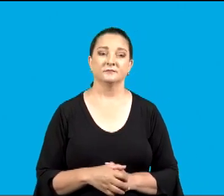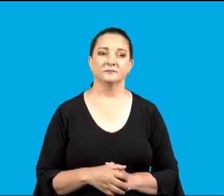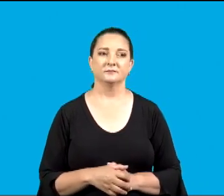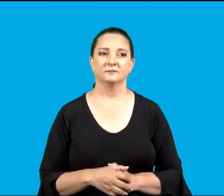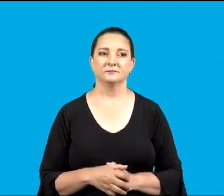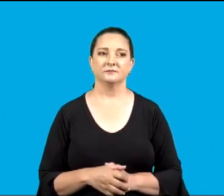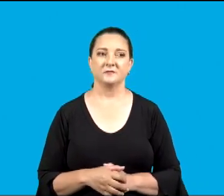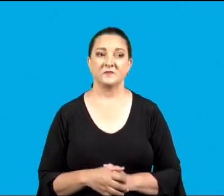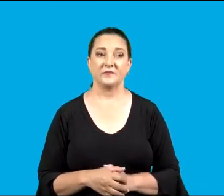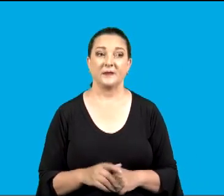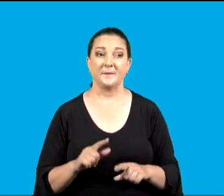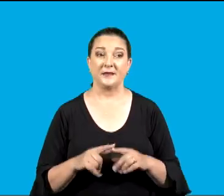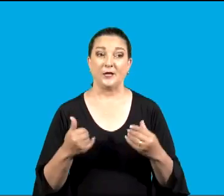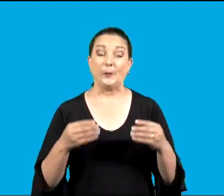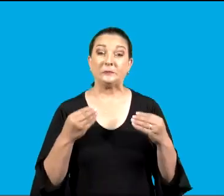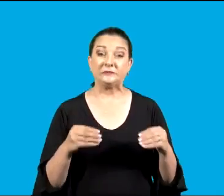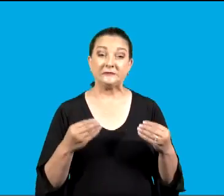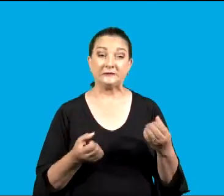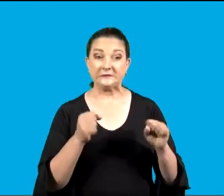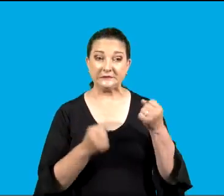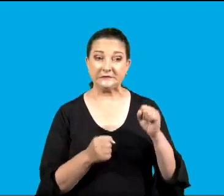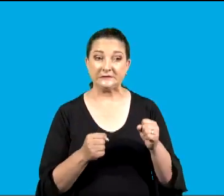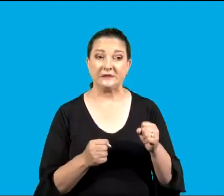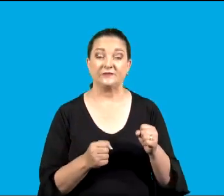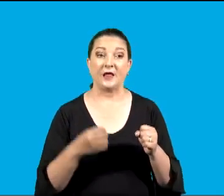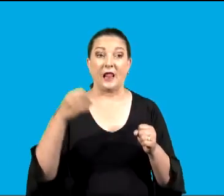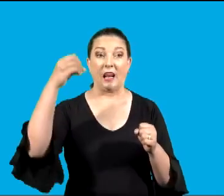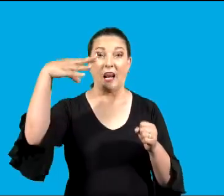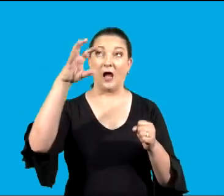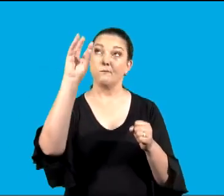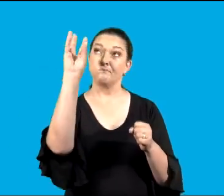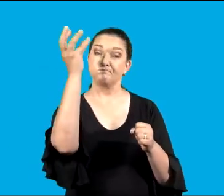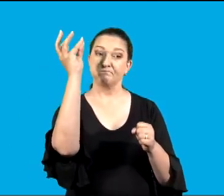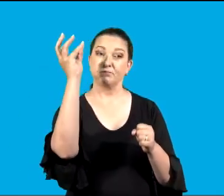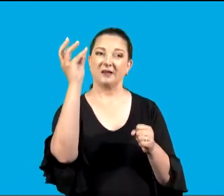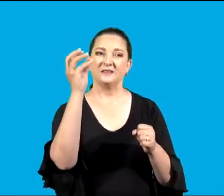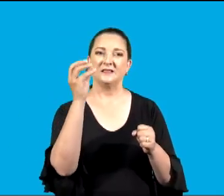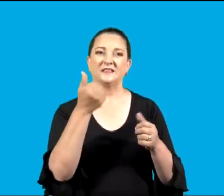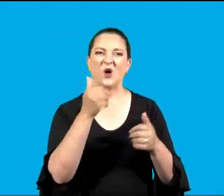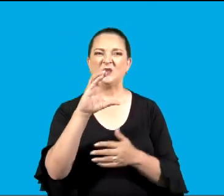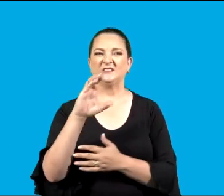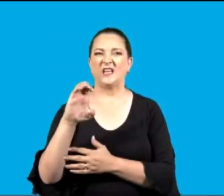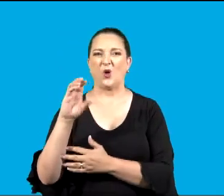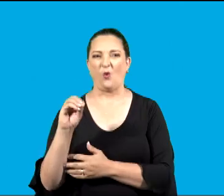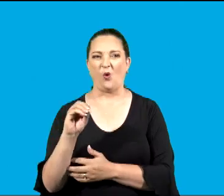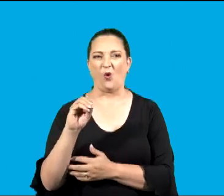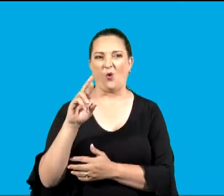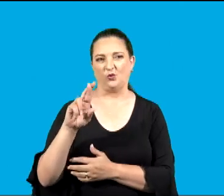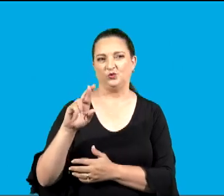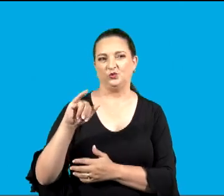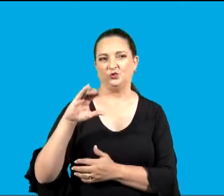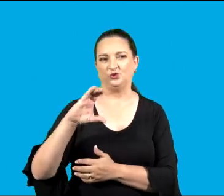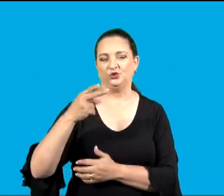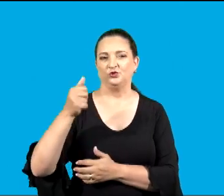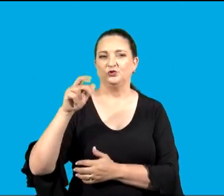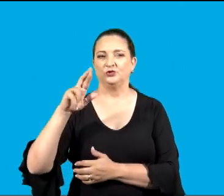says, the business manufactures light bulbs. Richard Smith, the CEO, intended to reduce the